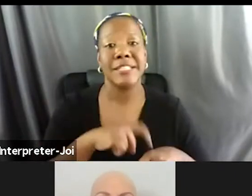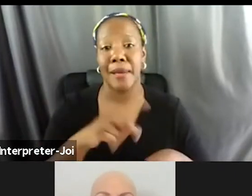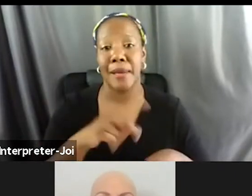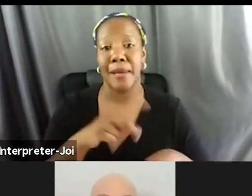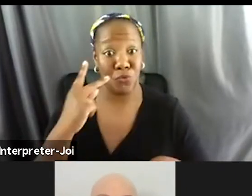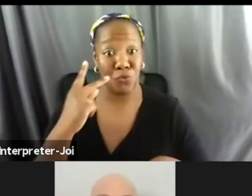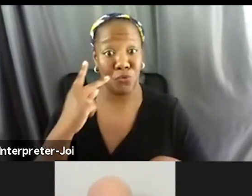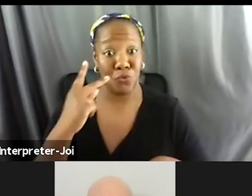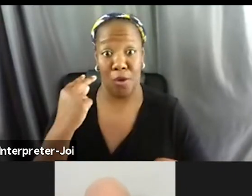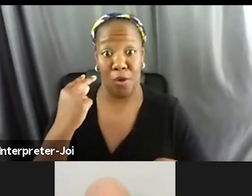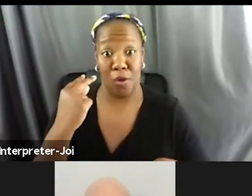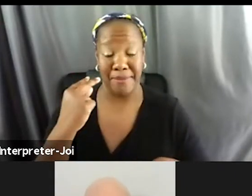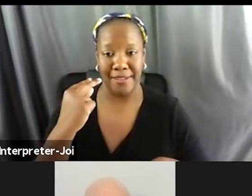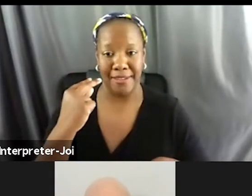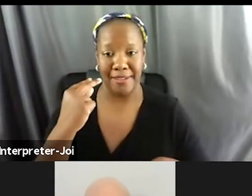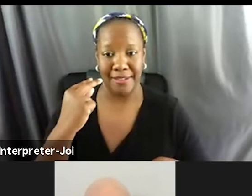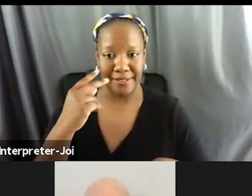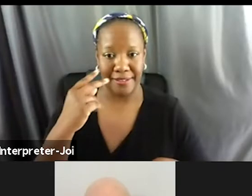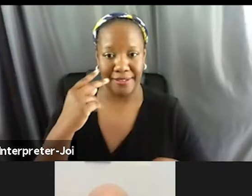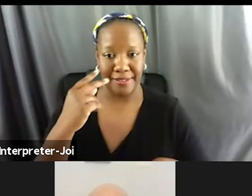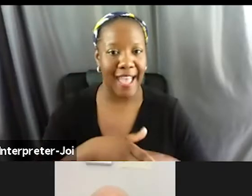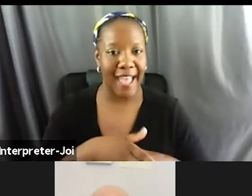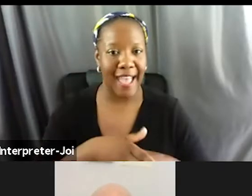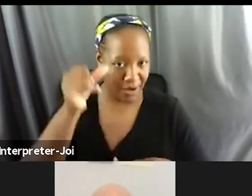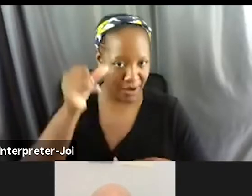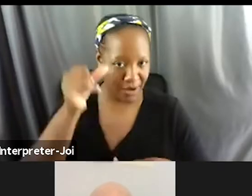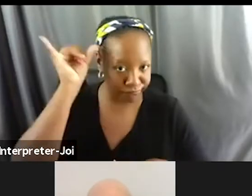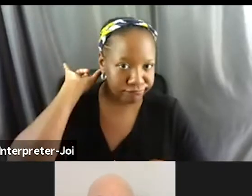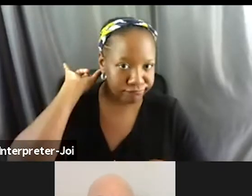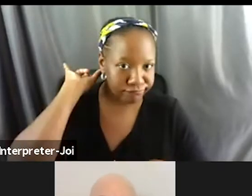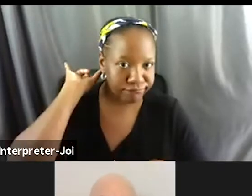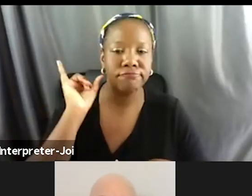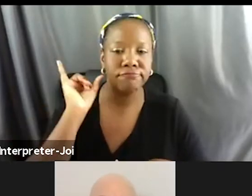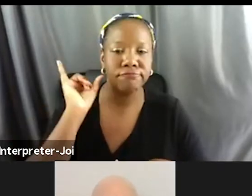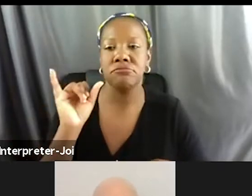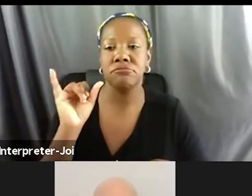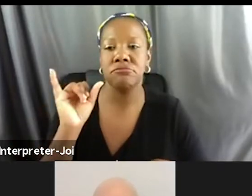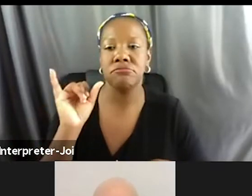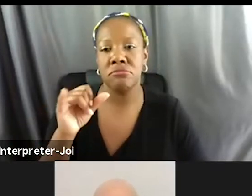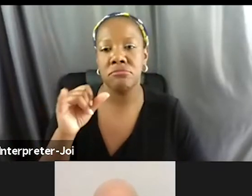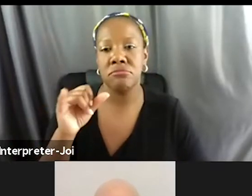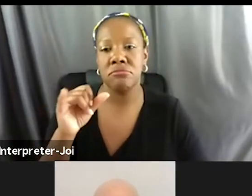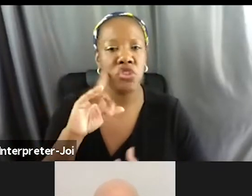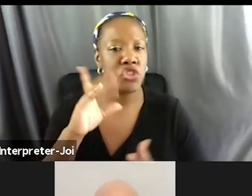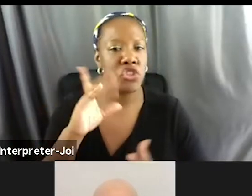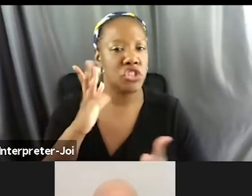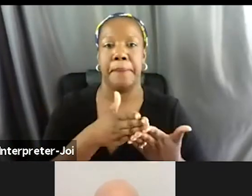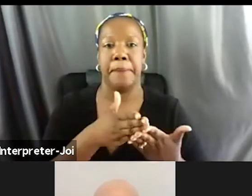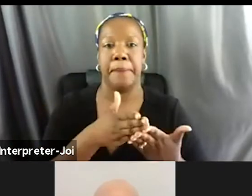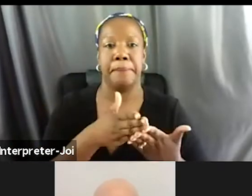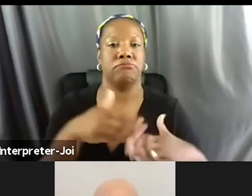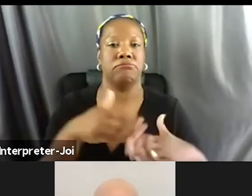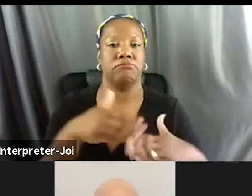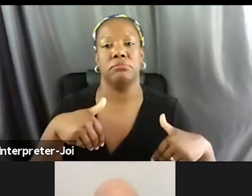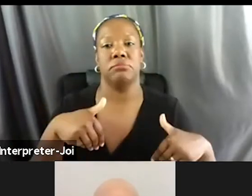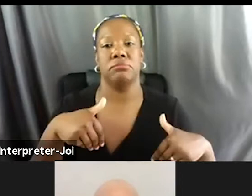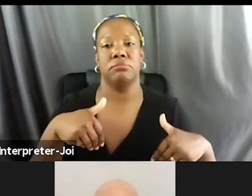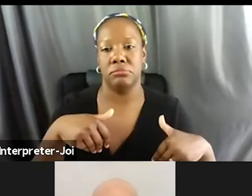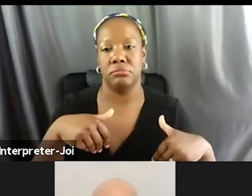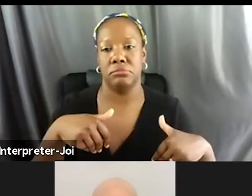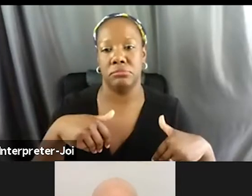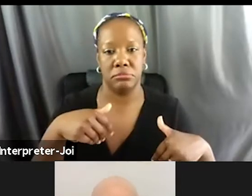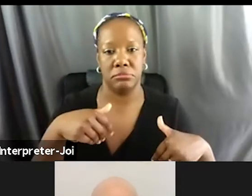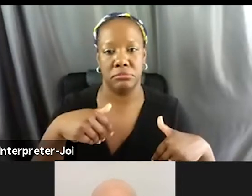me after I, shaved my head, and she just stopped in her tracks, and she just couldn't